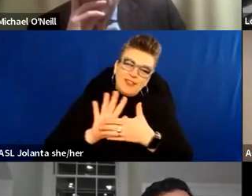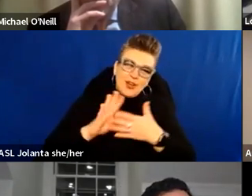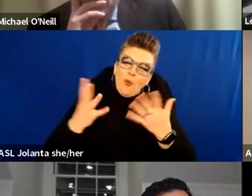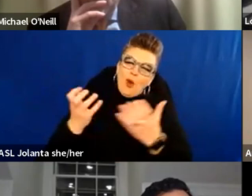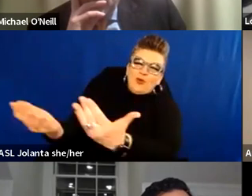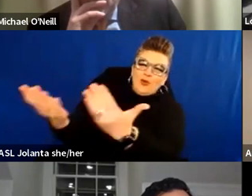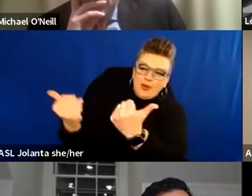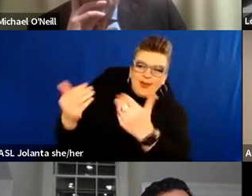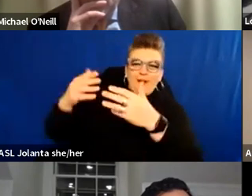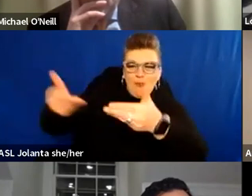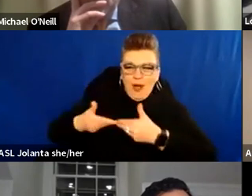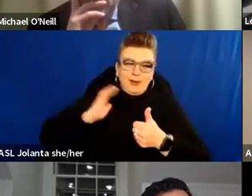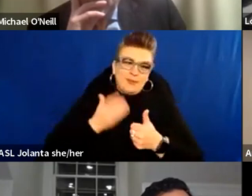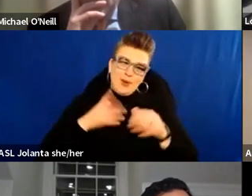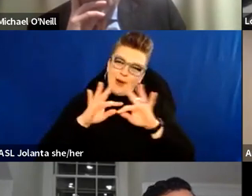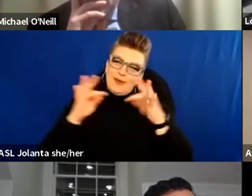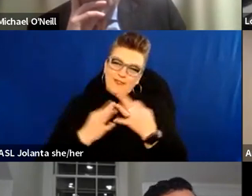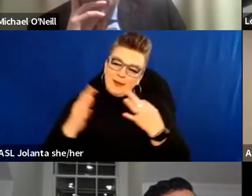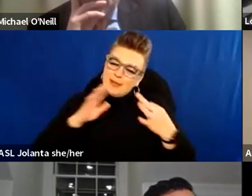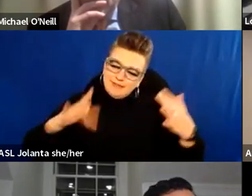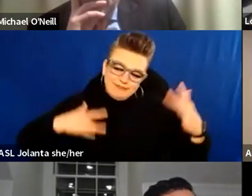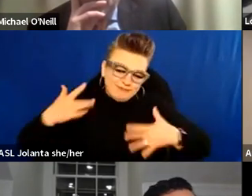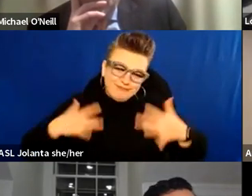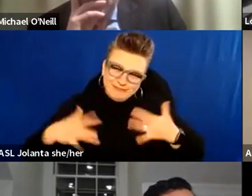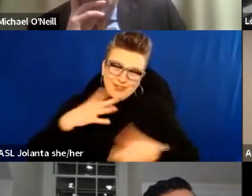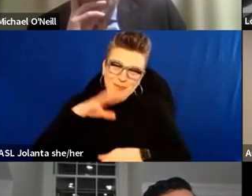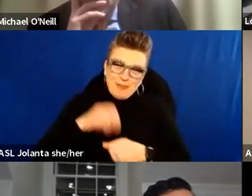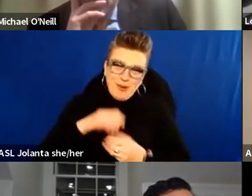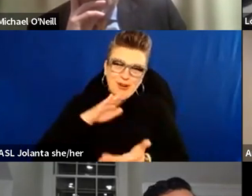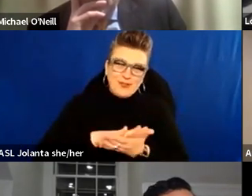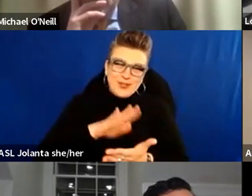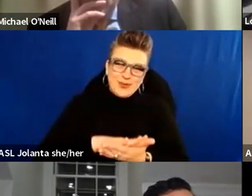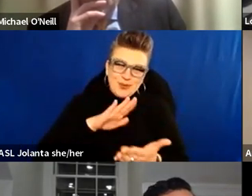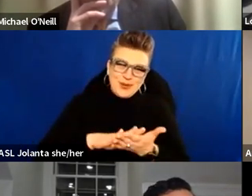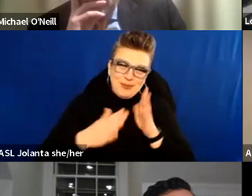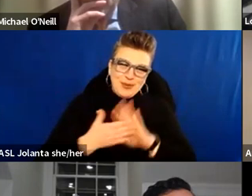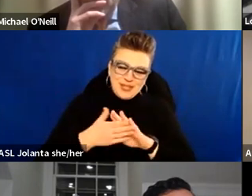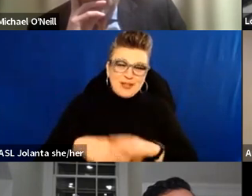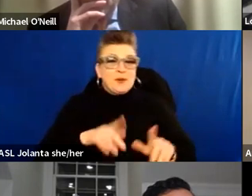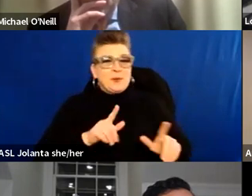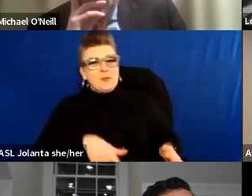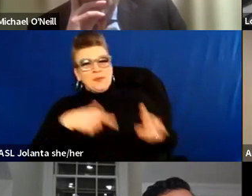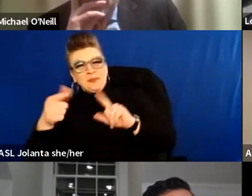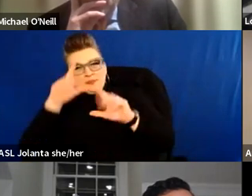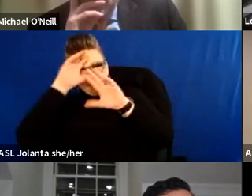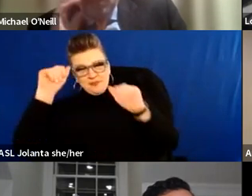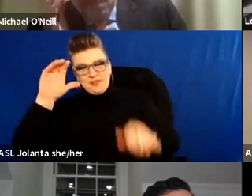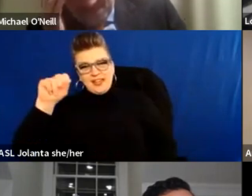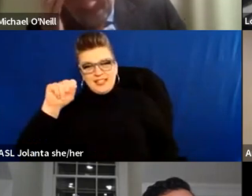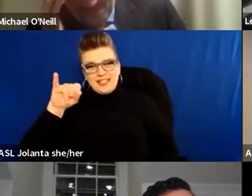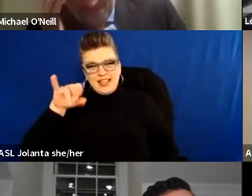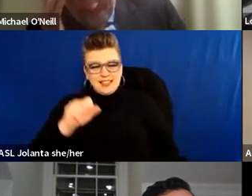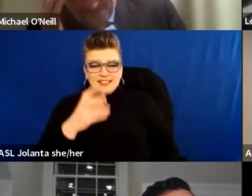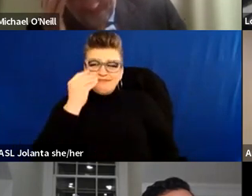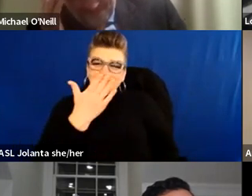exciting place for us to be as a school community thank you thank you mr bot i am so excited and